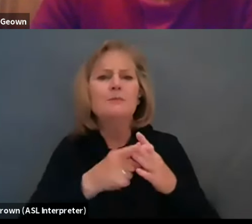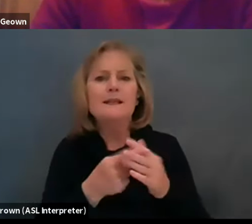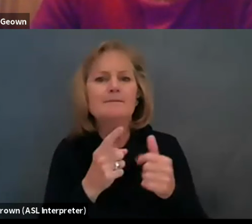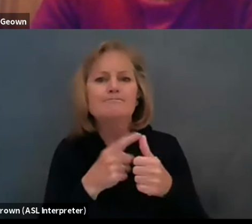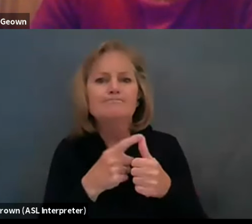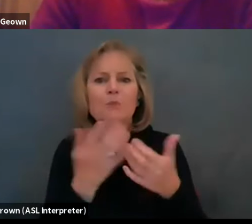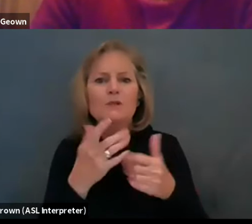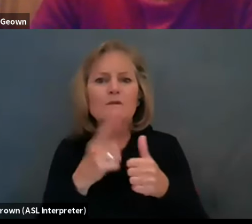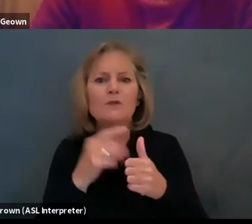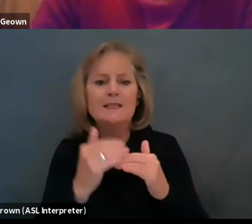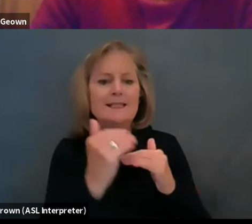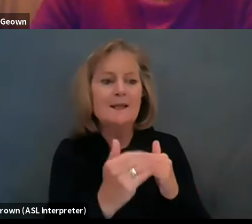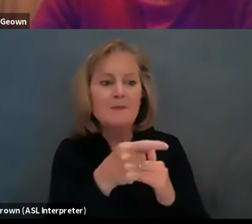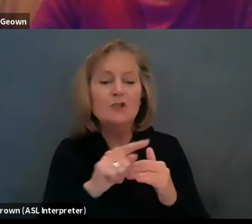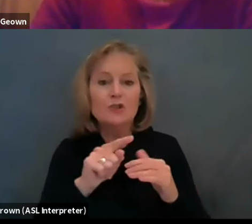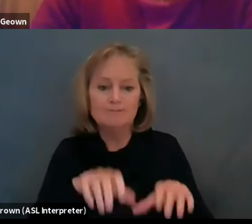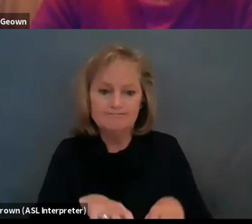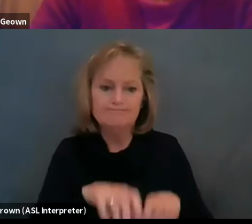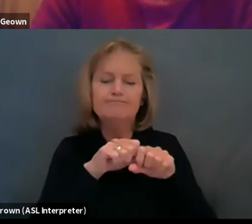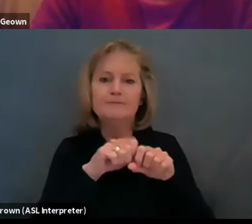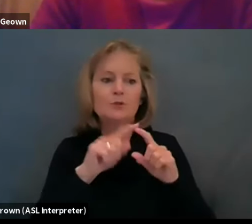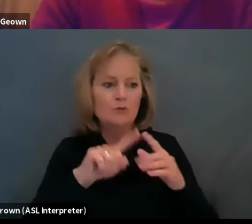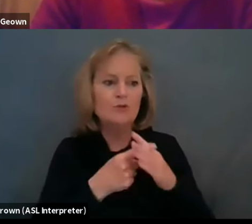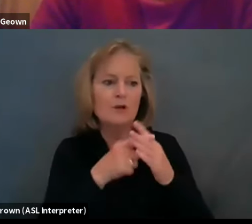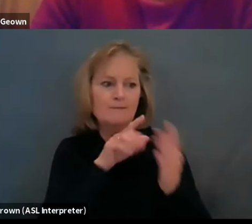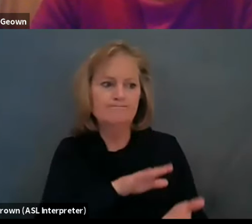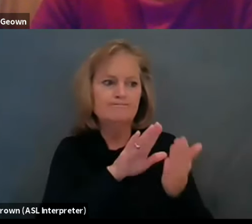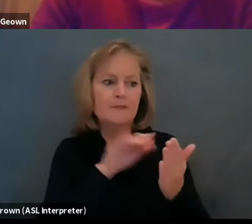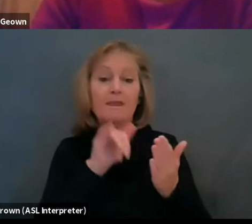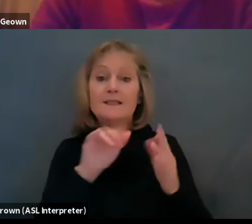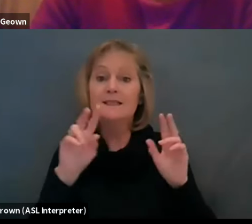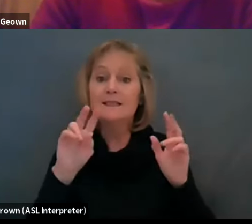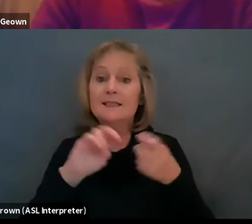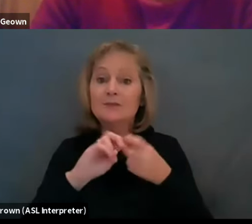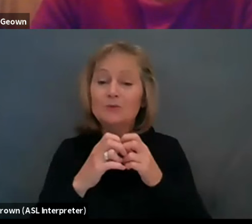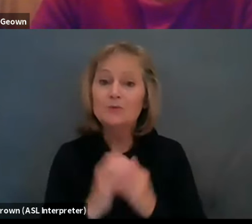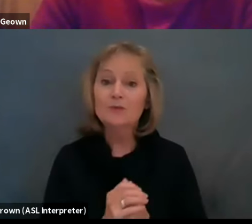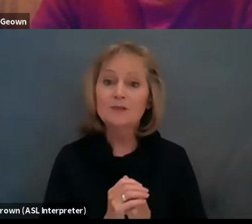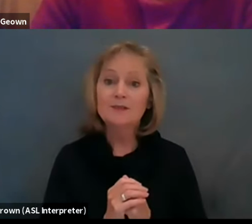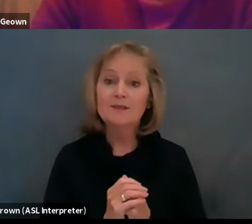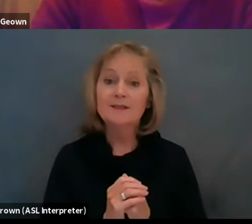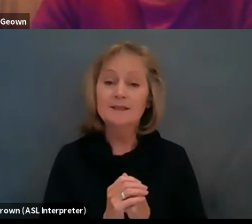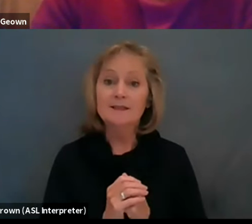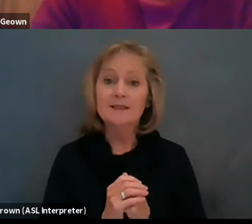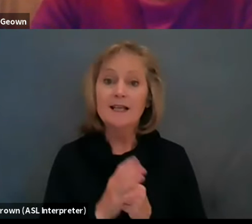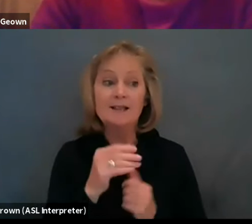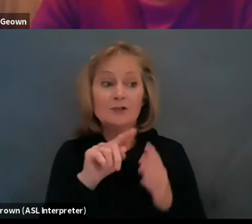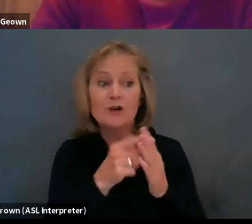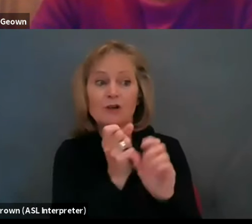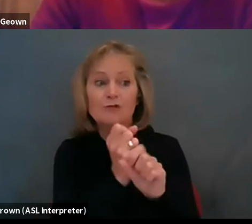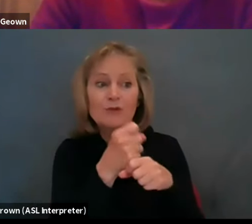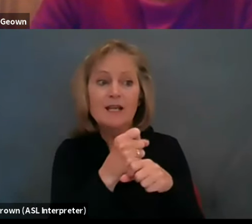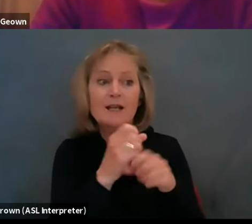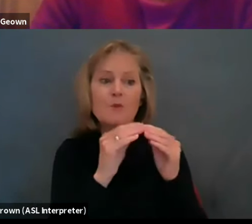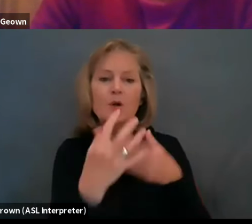What is the first step that they should be taking to start addressing this issue and start creating a